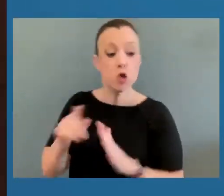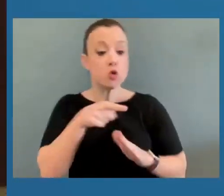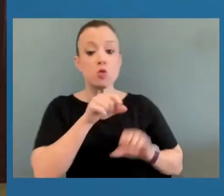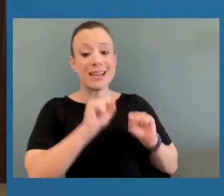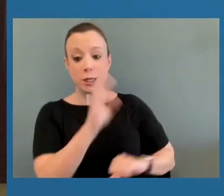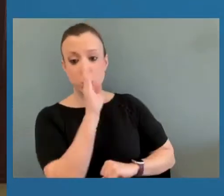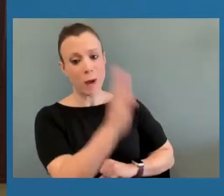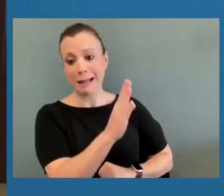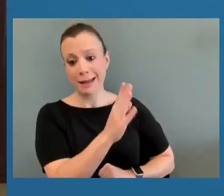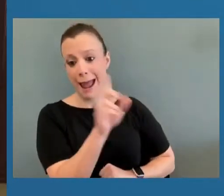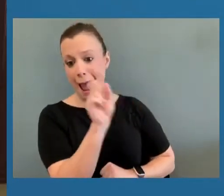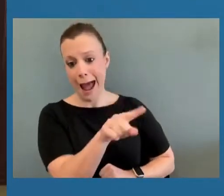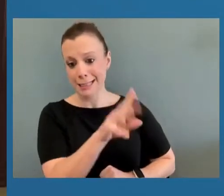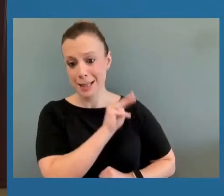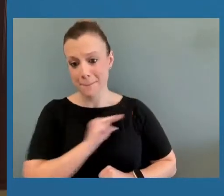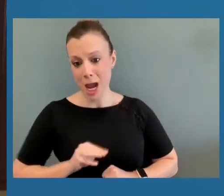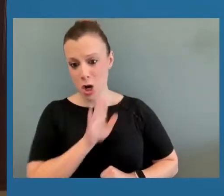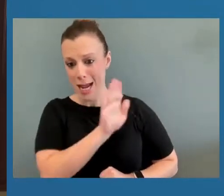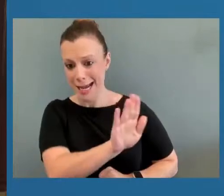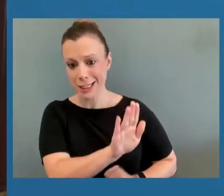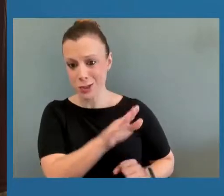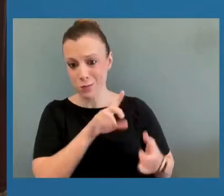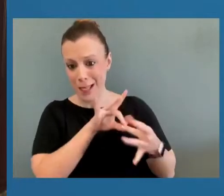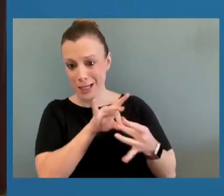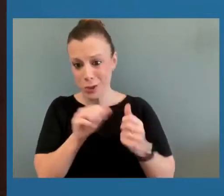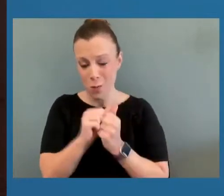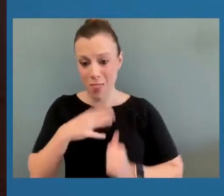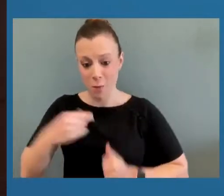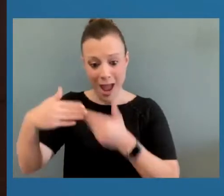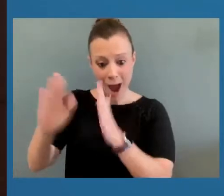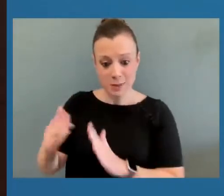House. I'm representing the people of New York, the 10th largest economy